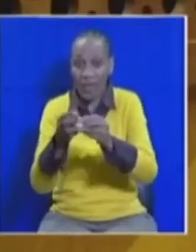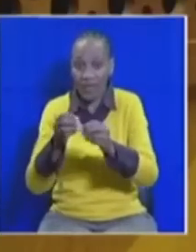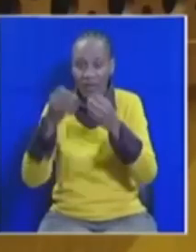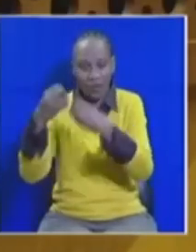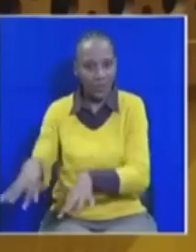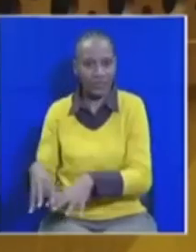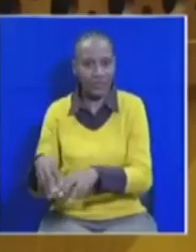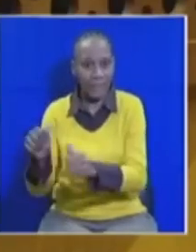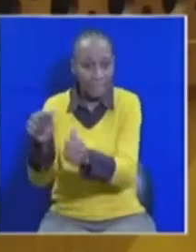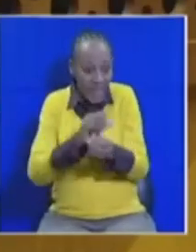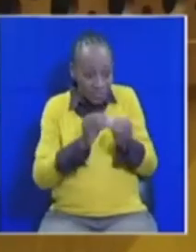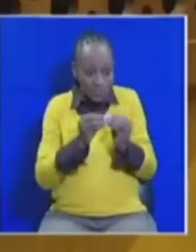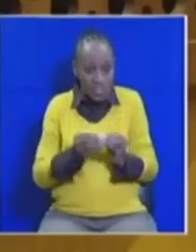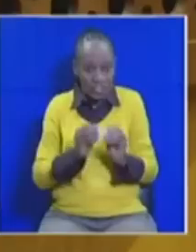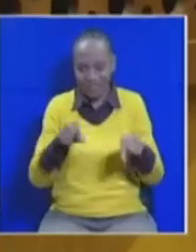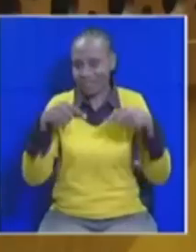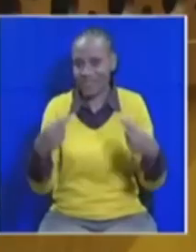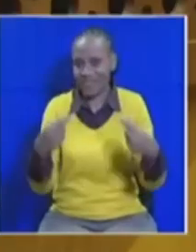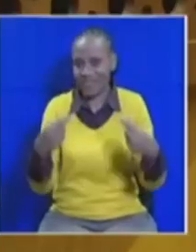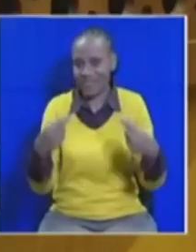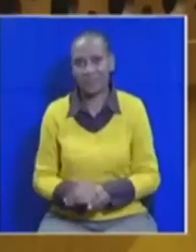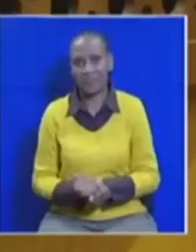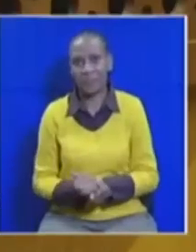way back. You see,